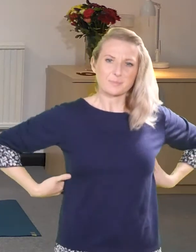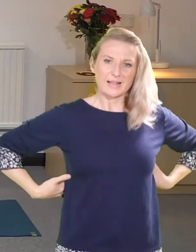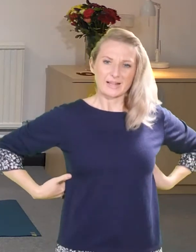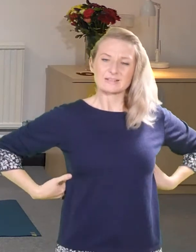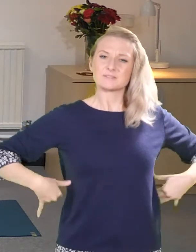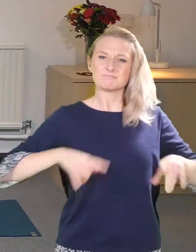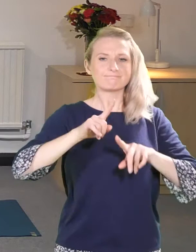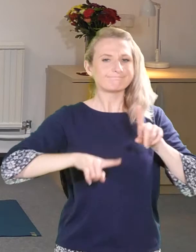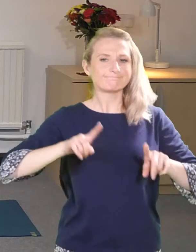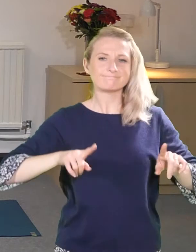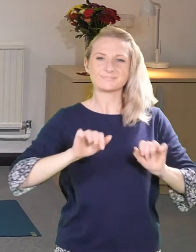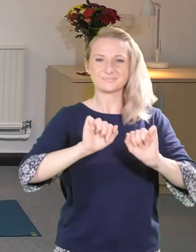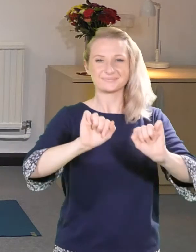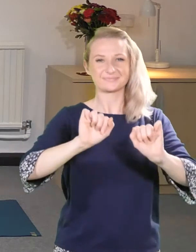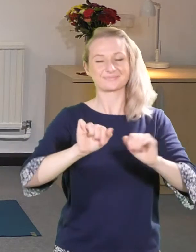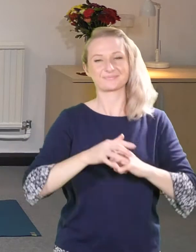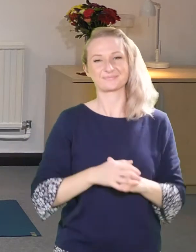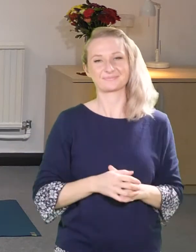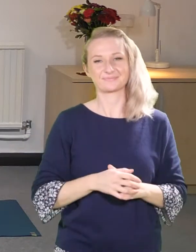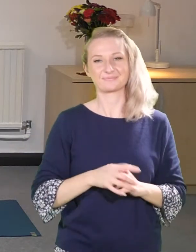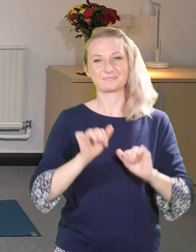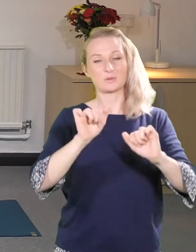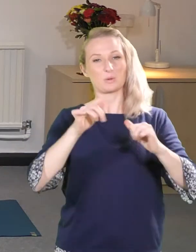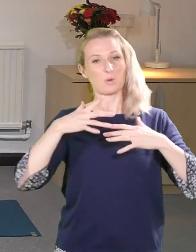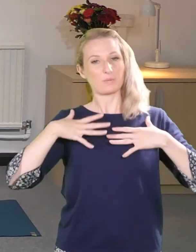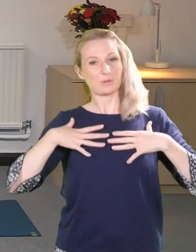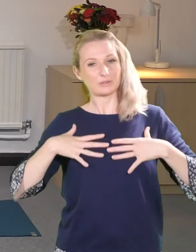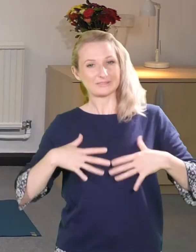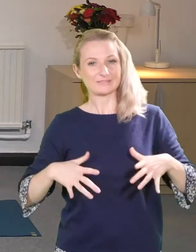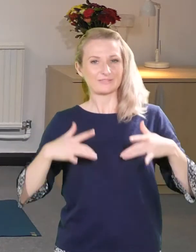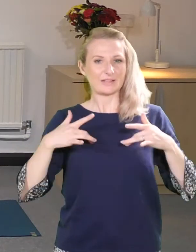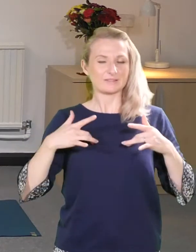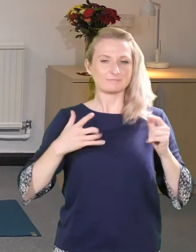Really allowing your body to reach up and stretch out.